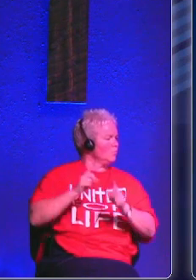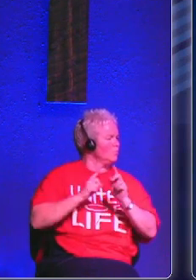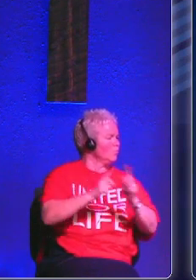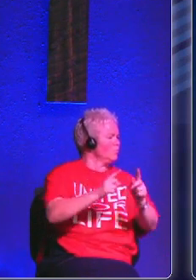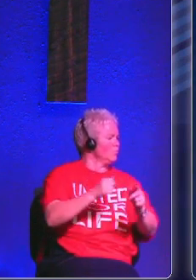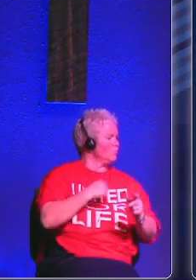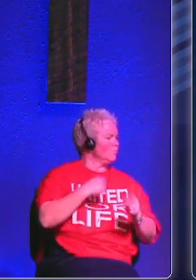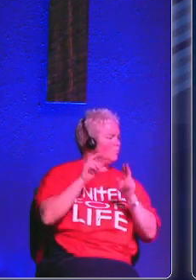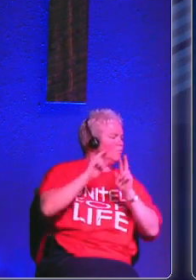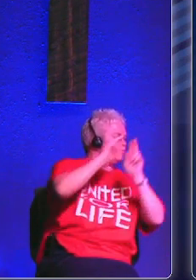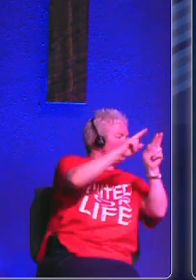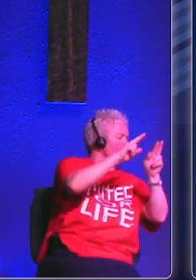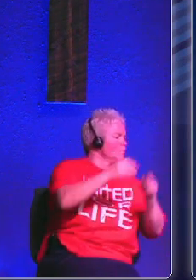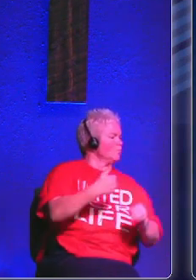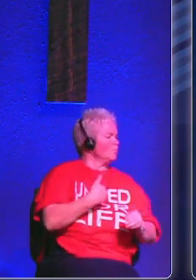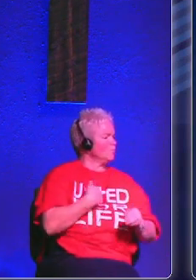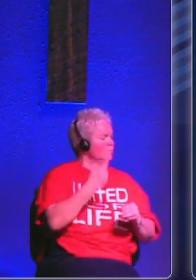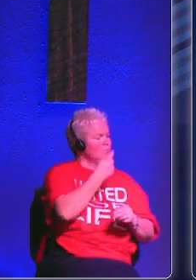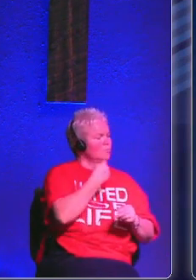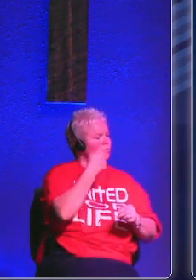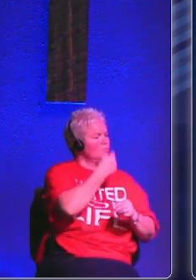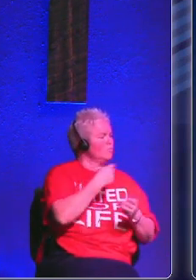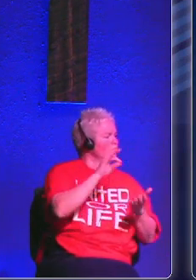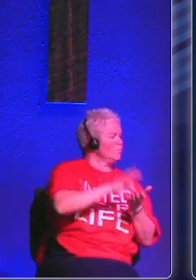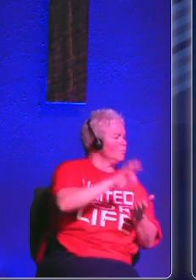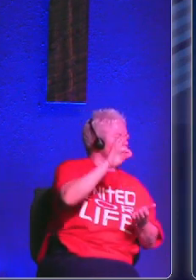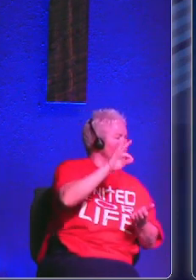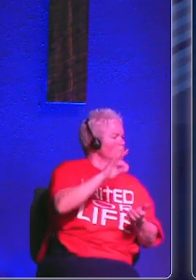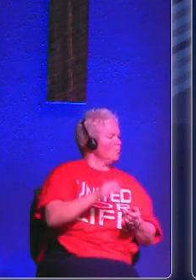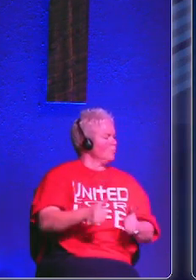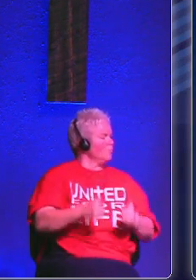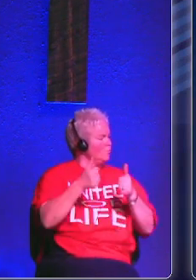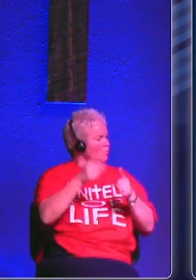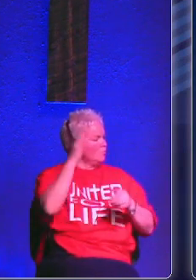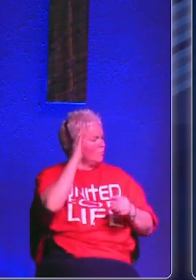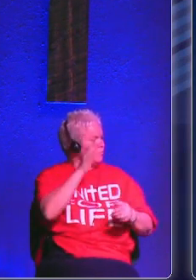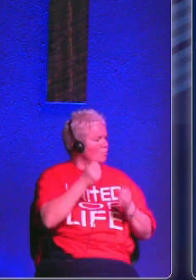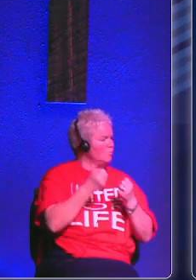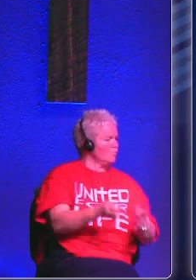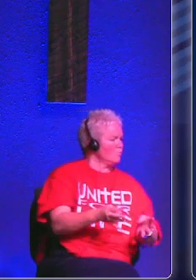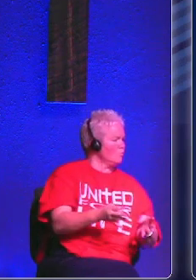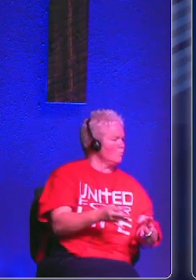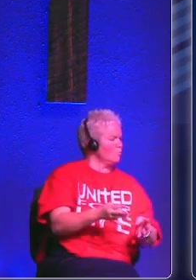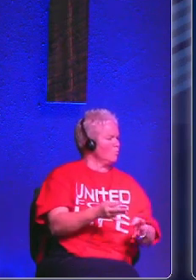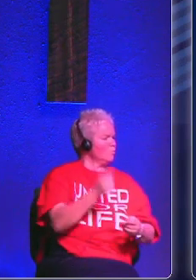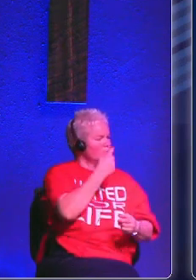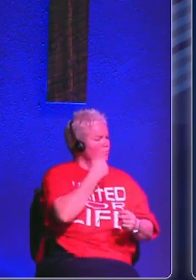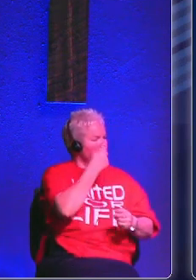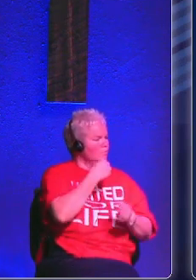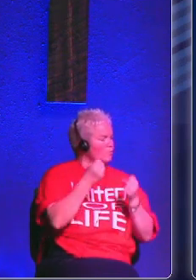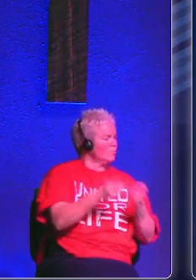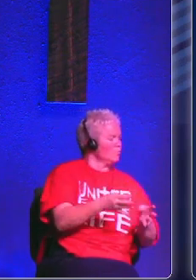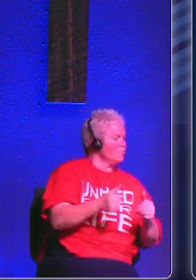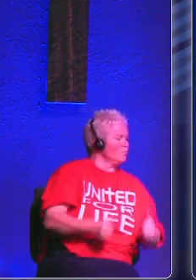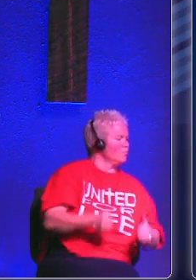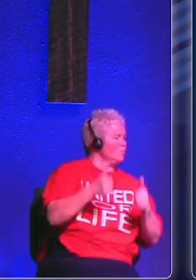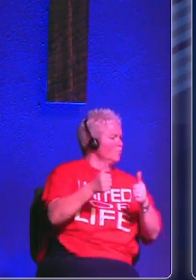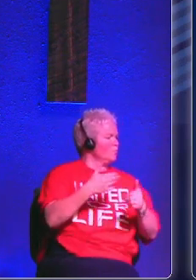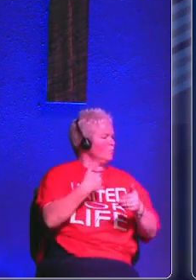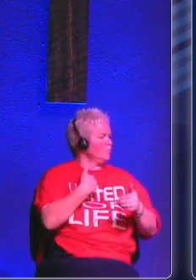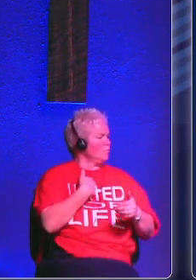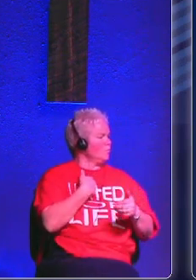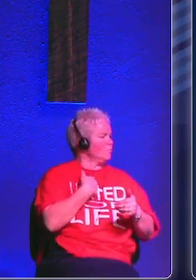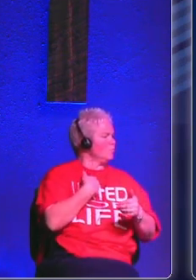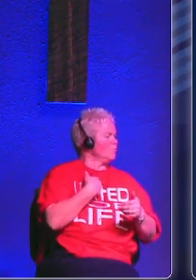my sake will find it. This is all about compromise, isn't it? Oh, but to